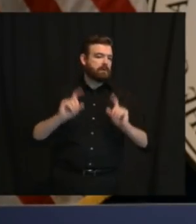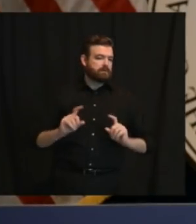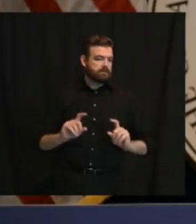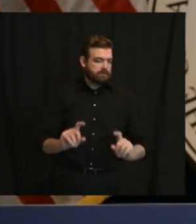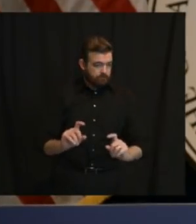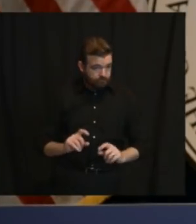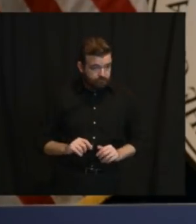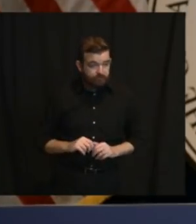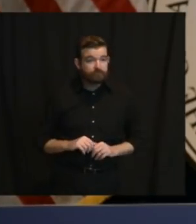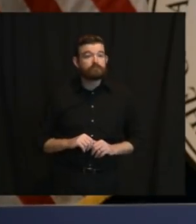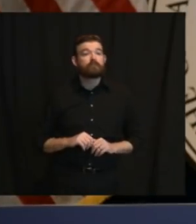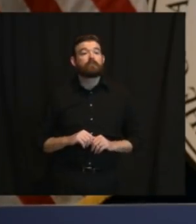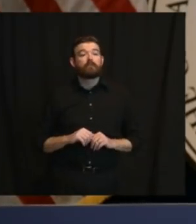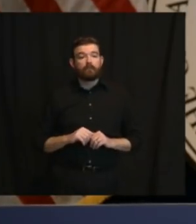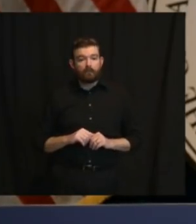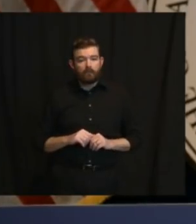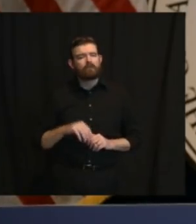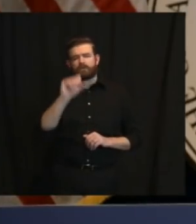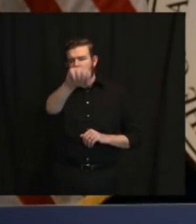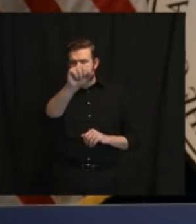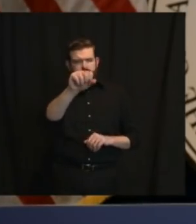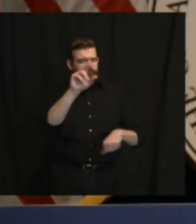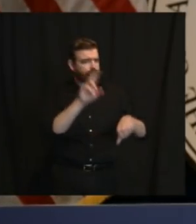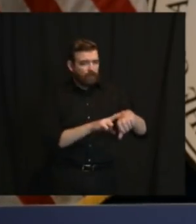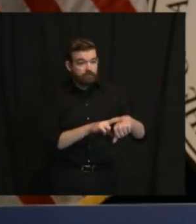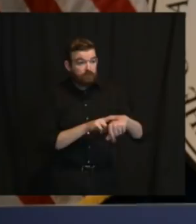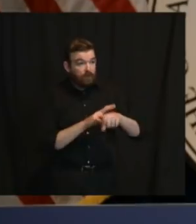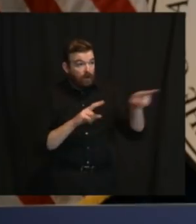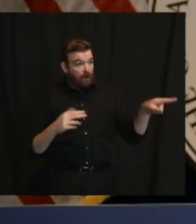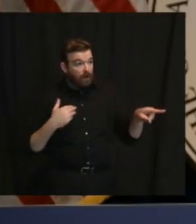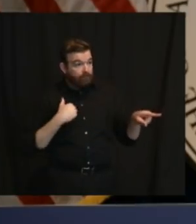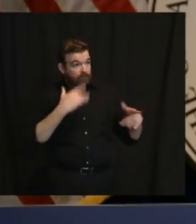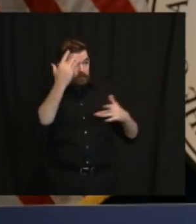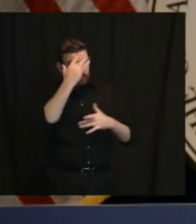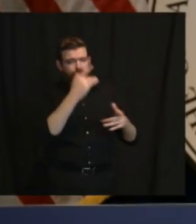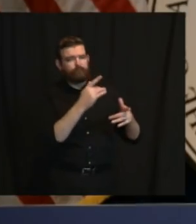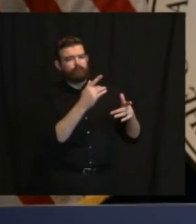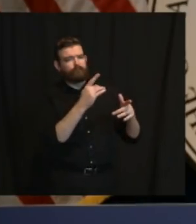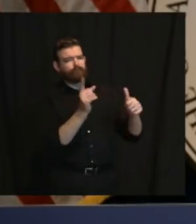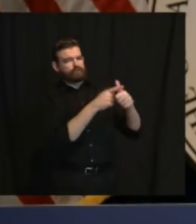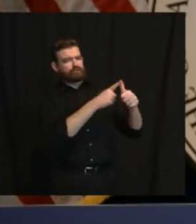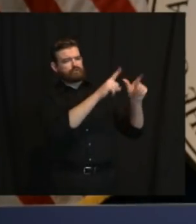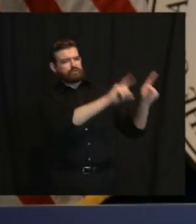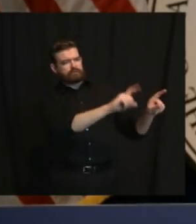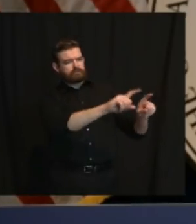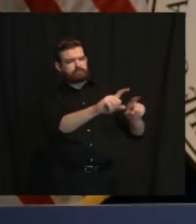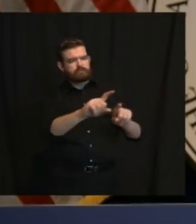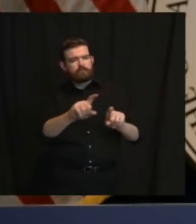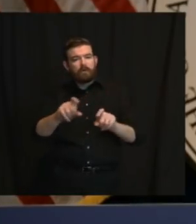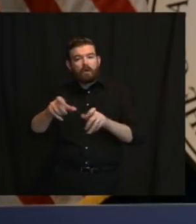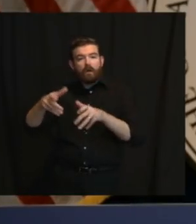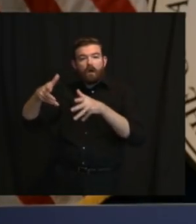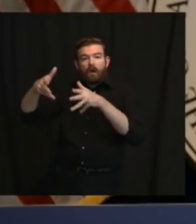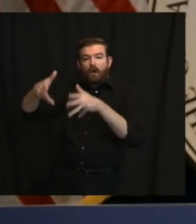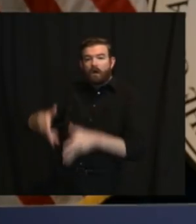got asymptomatic priorities as well. So working in a congregate living space, healthcare workers